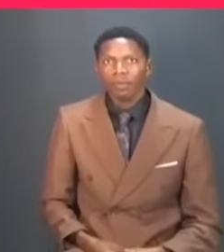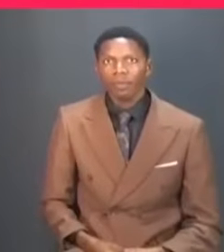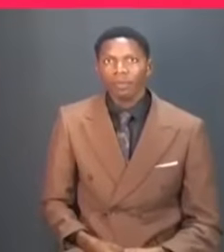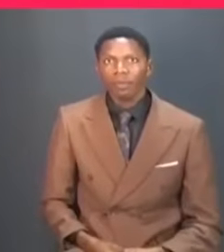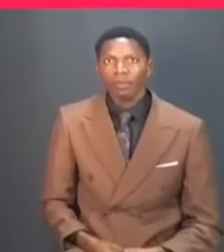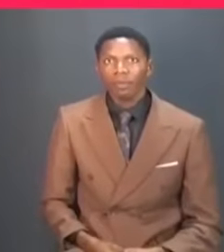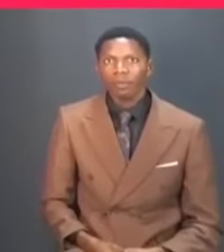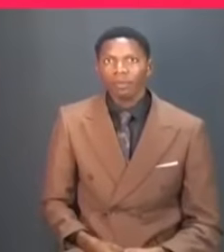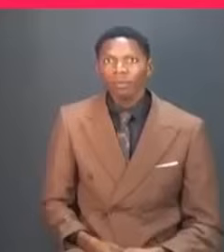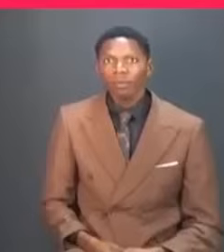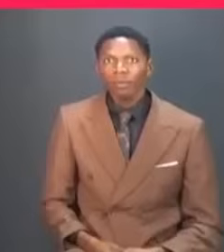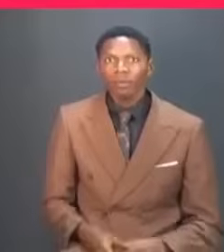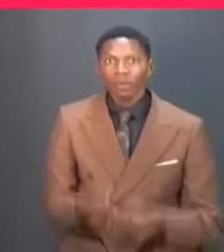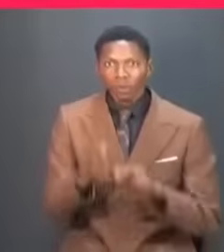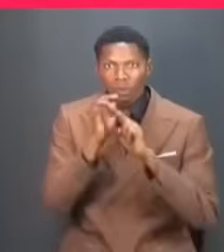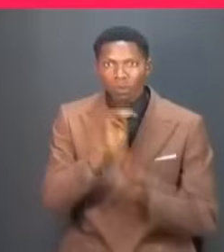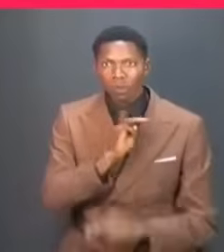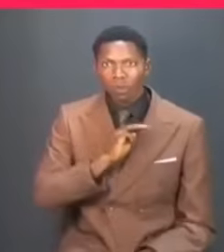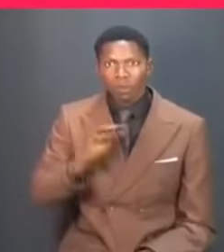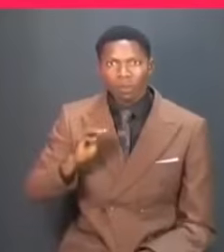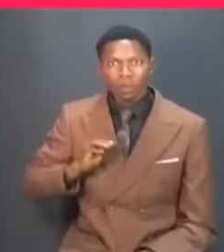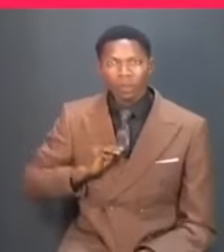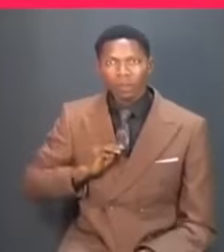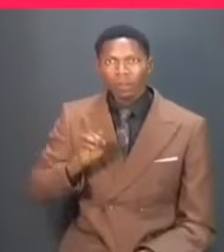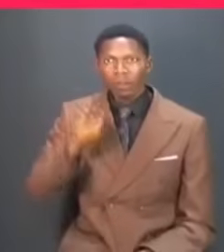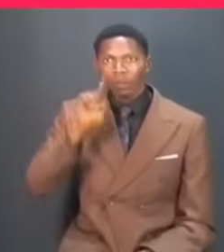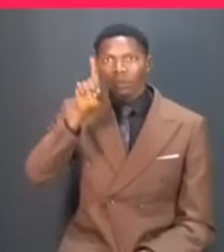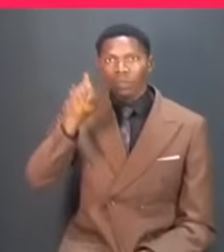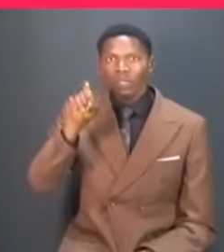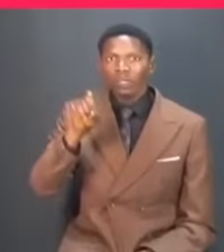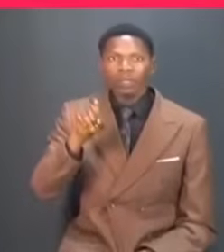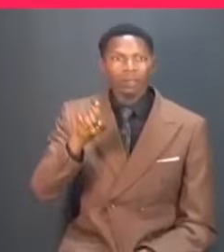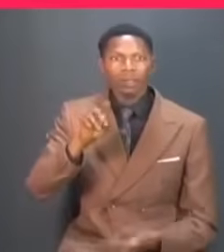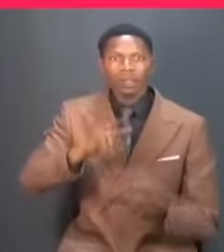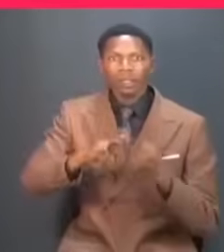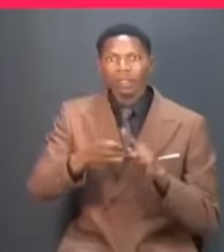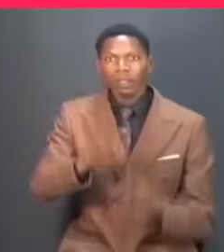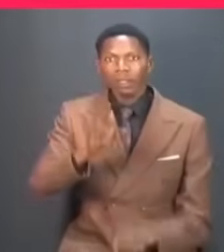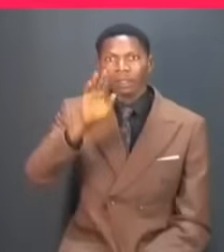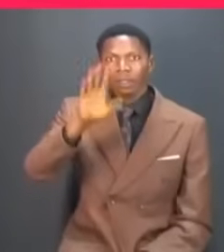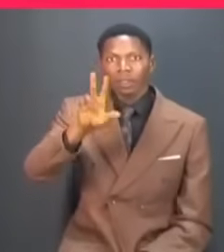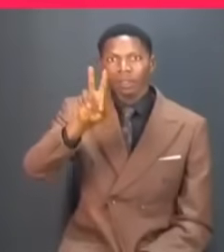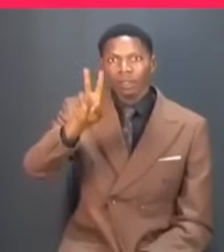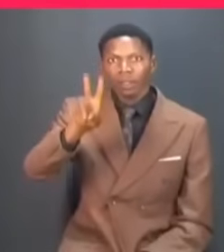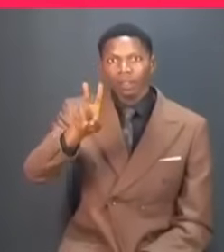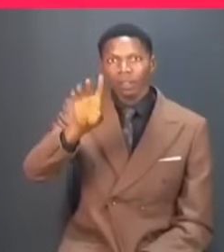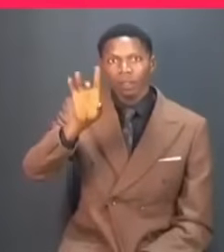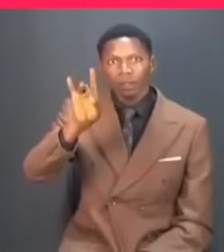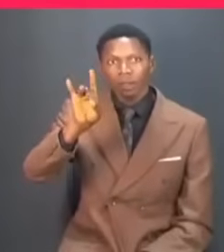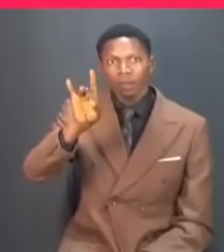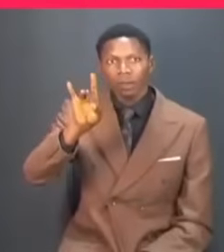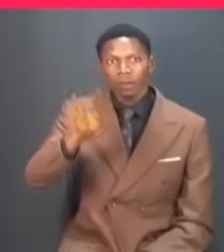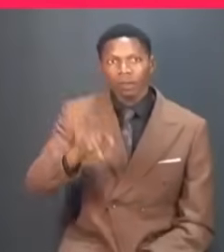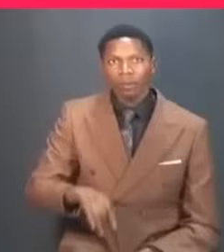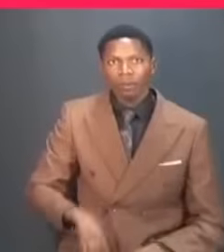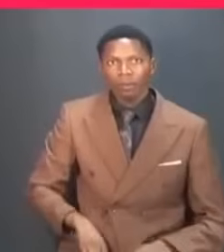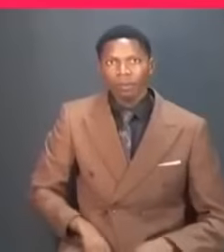Honourable members, we move on to question number 528. Mr. Speaker.